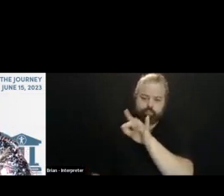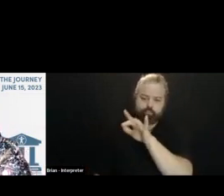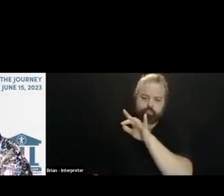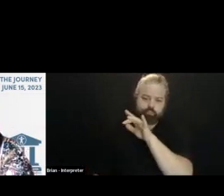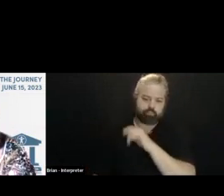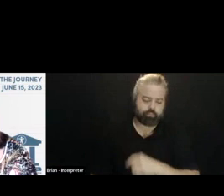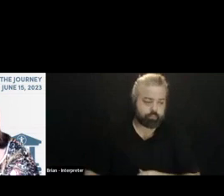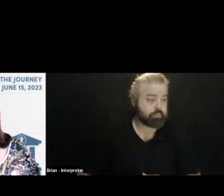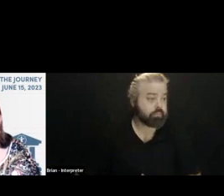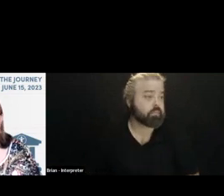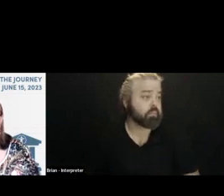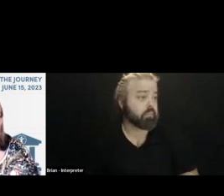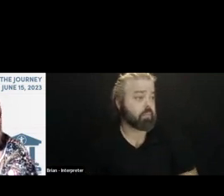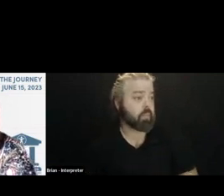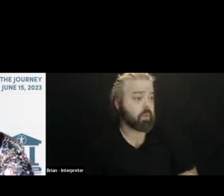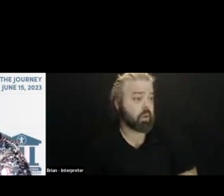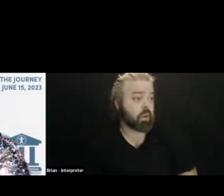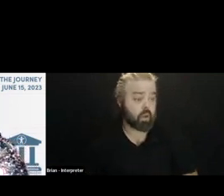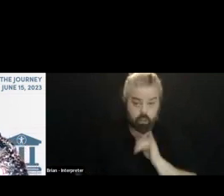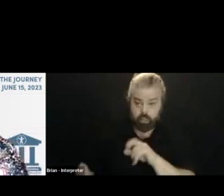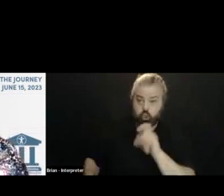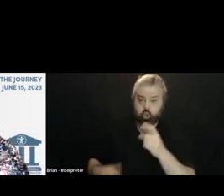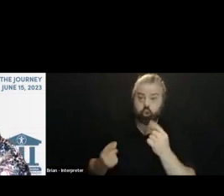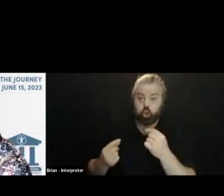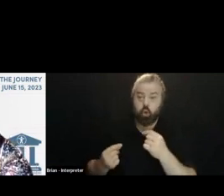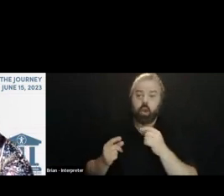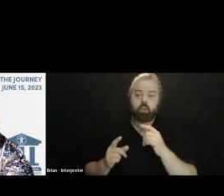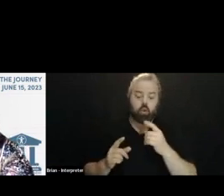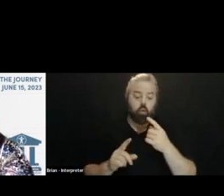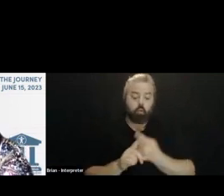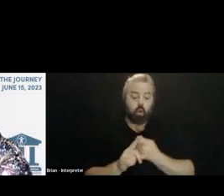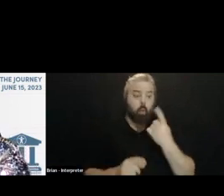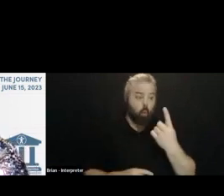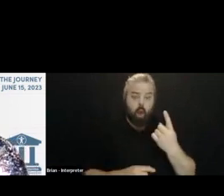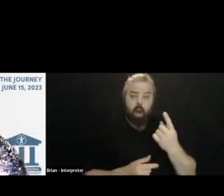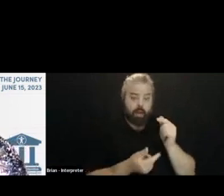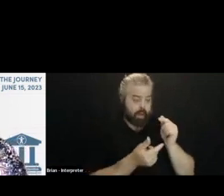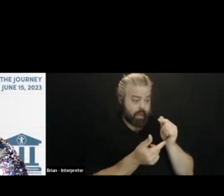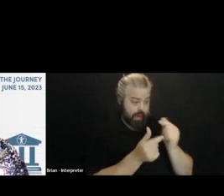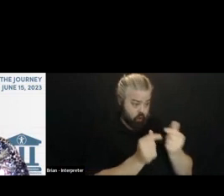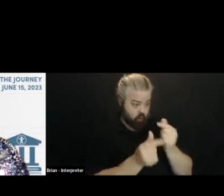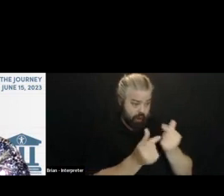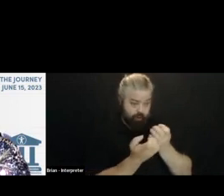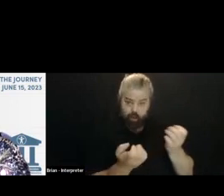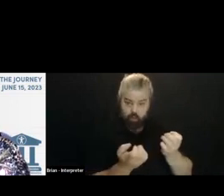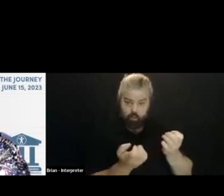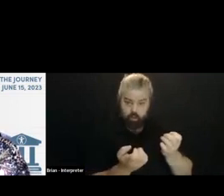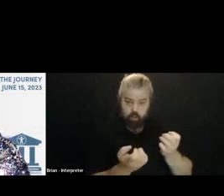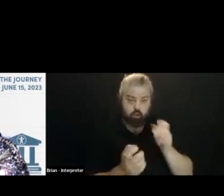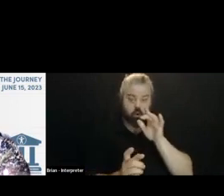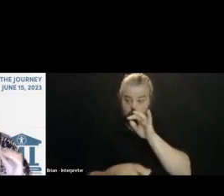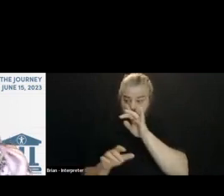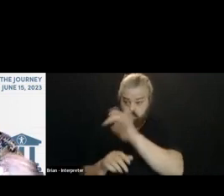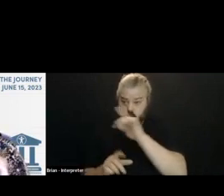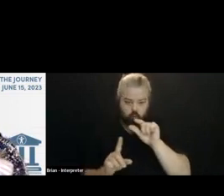should do is jump from one interactive element on the website to the next interactive element. So